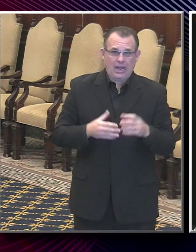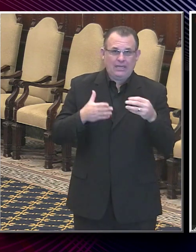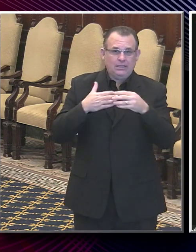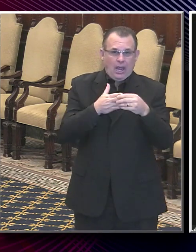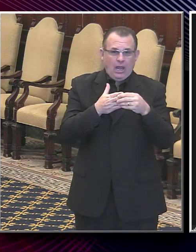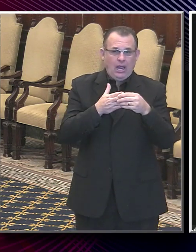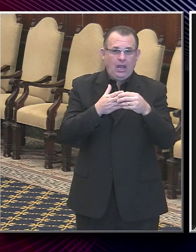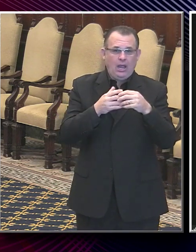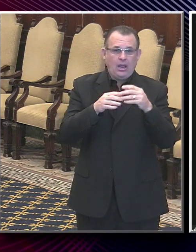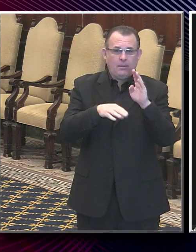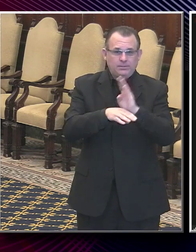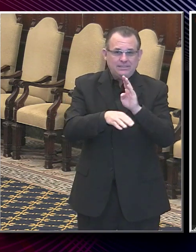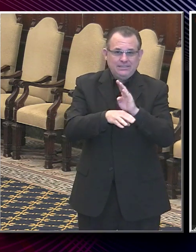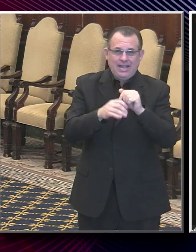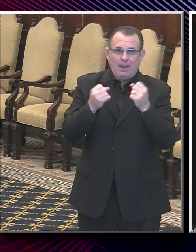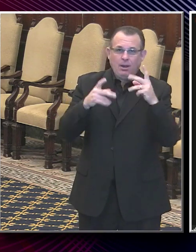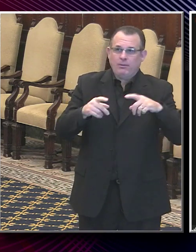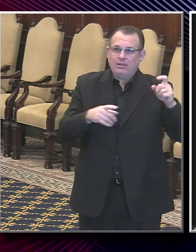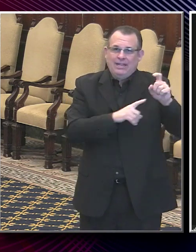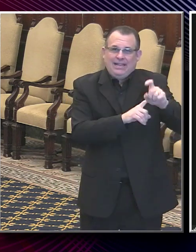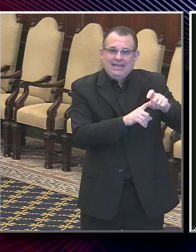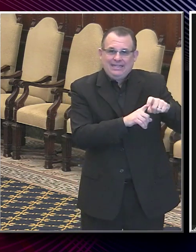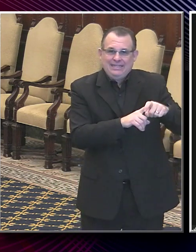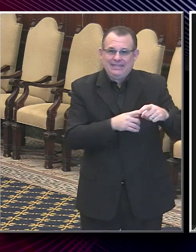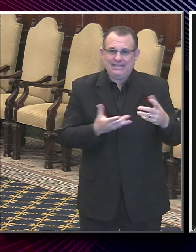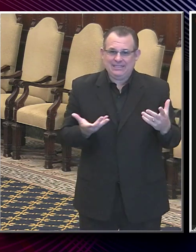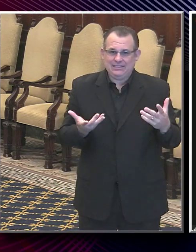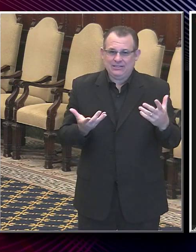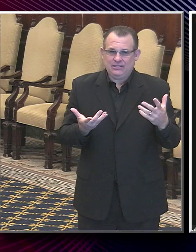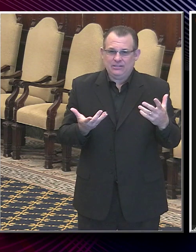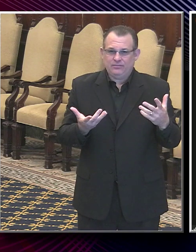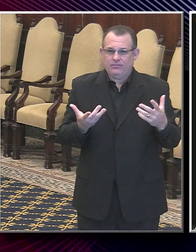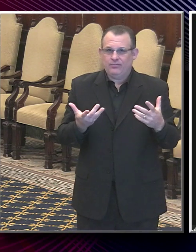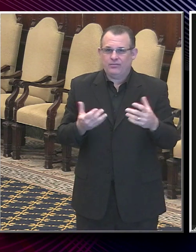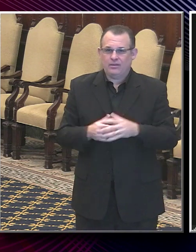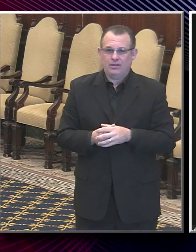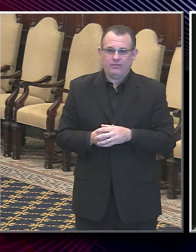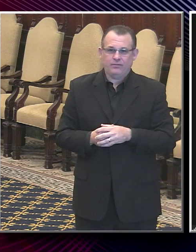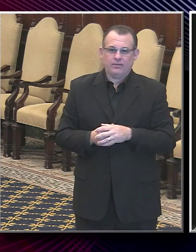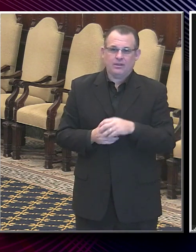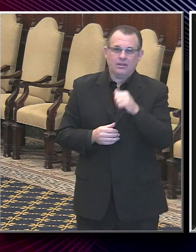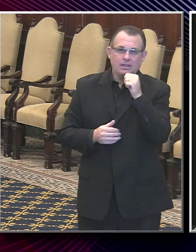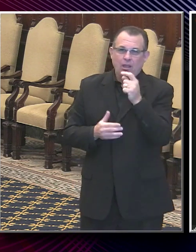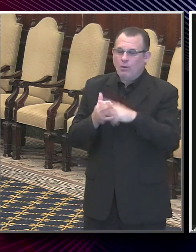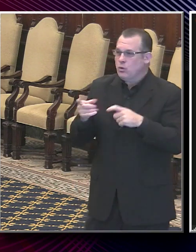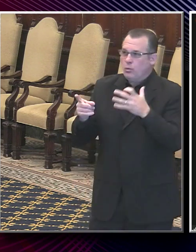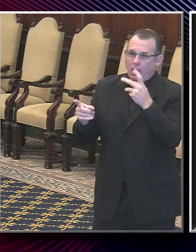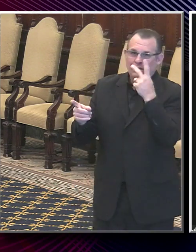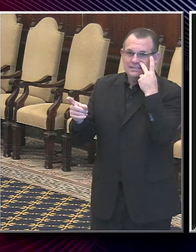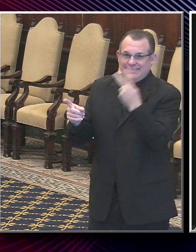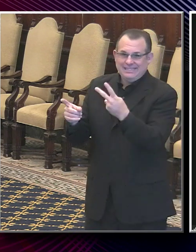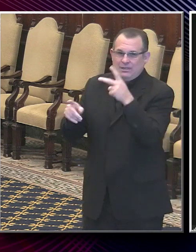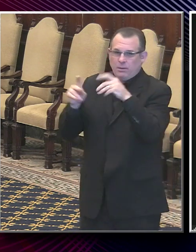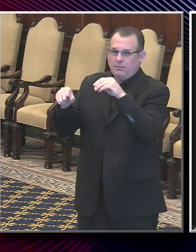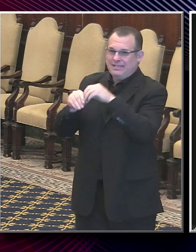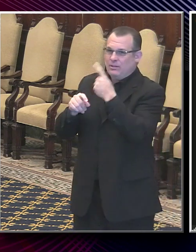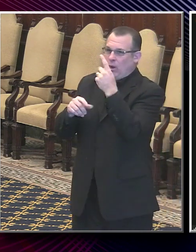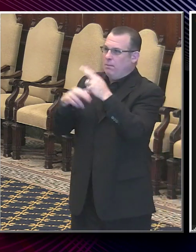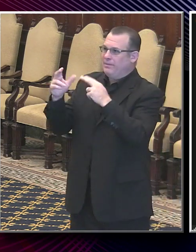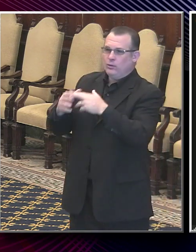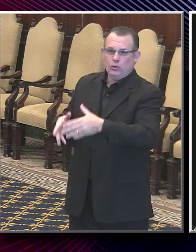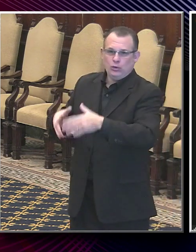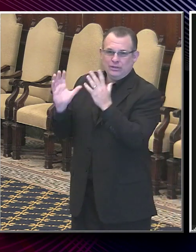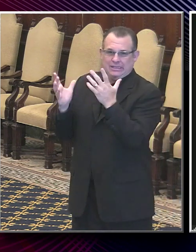how many people they need, as opposed to, you know, what you'll see as too many folks inside an office